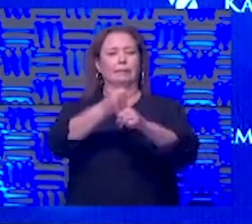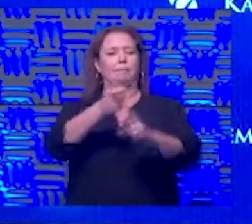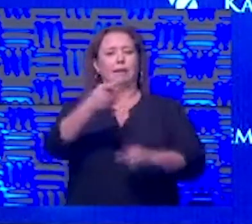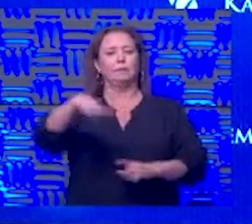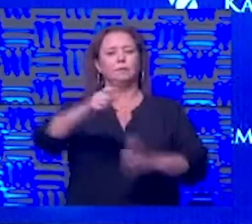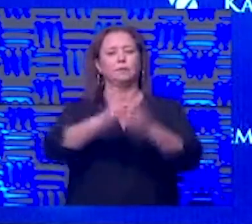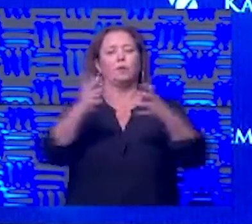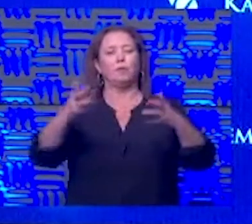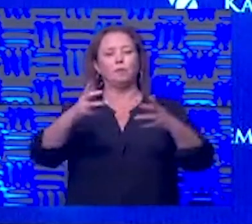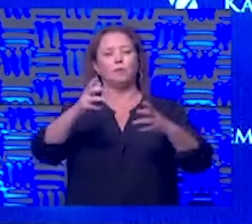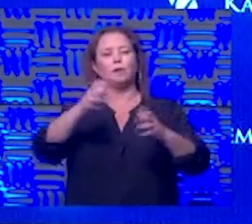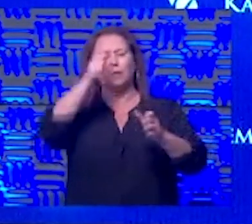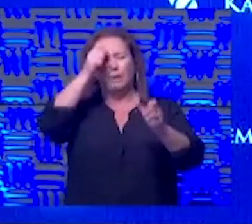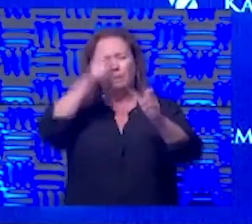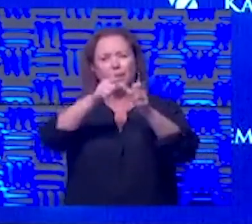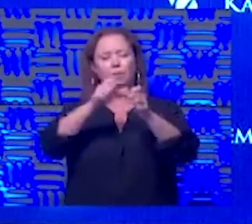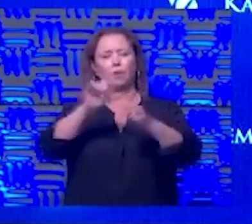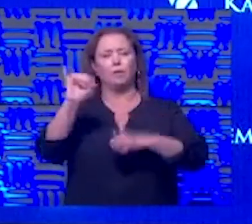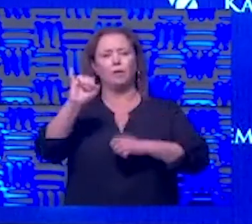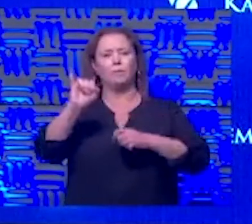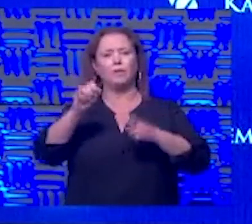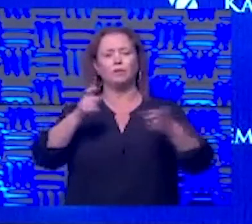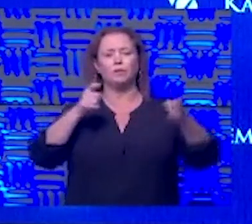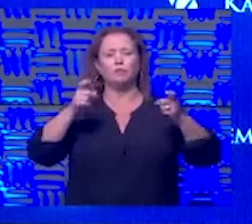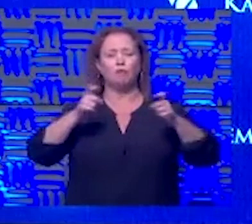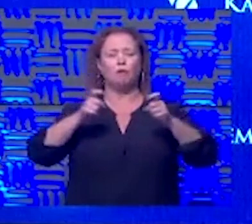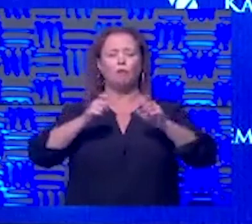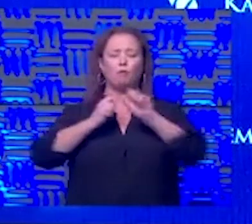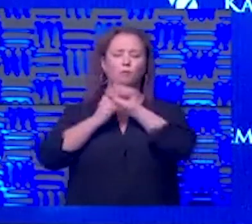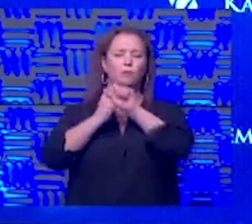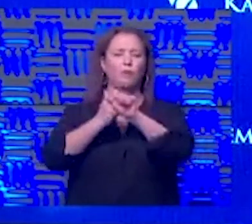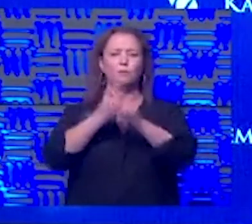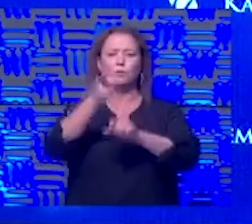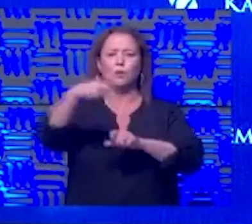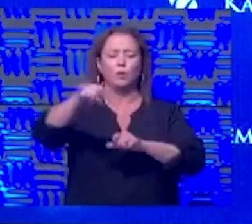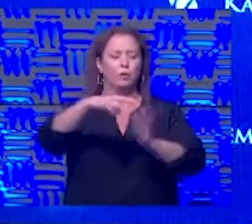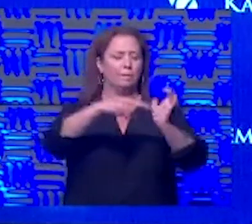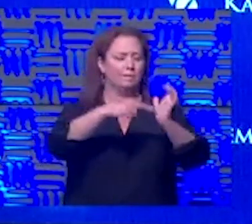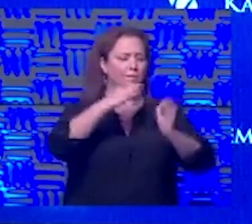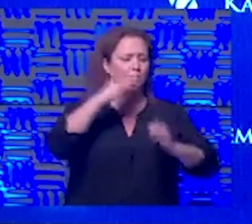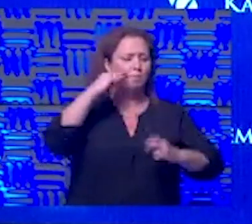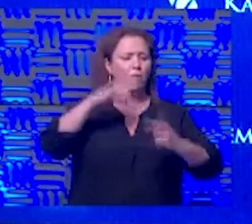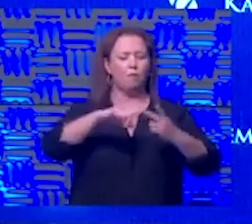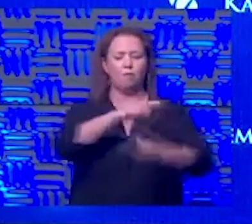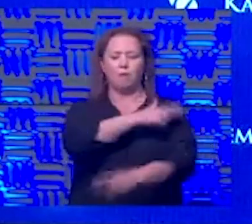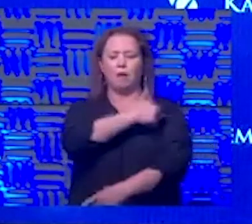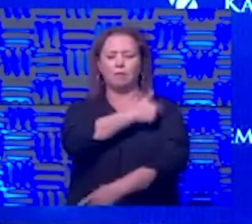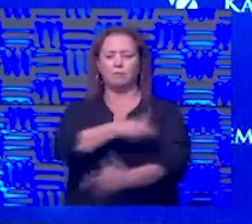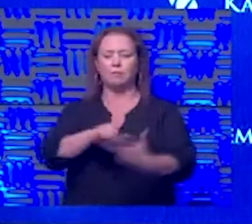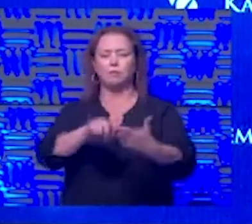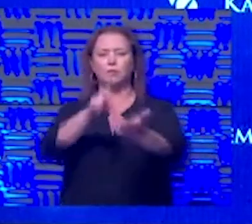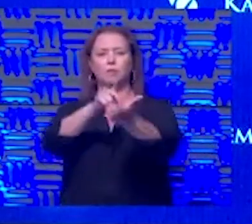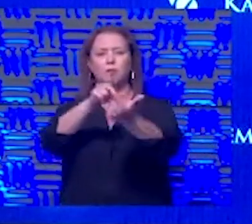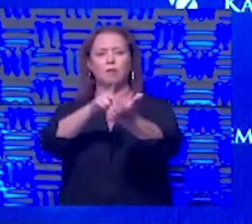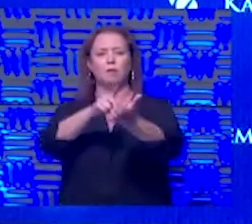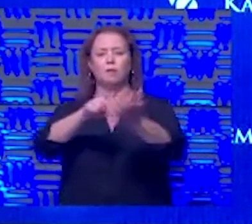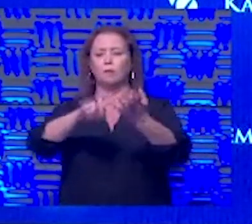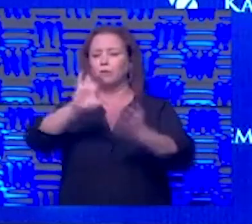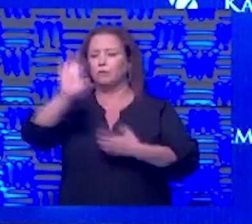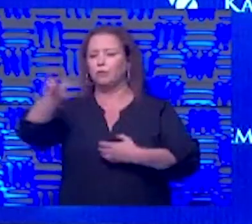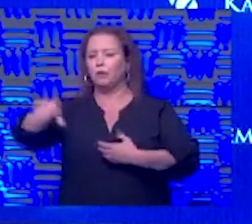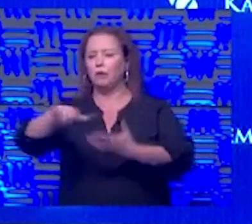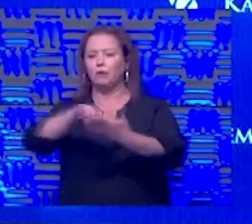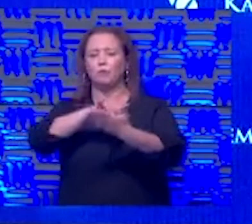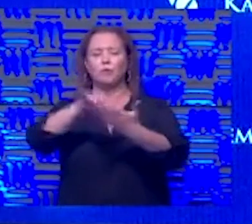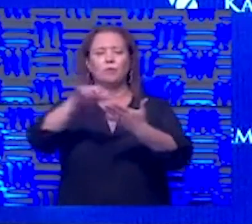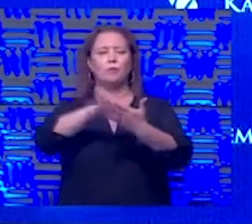Remember that the pillars of infection control travel with you no matter where you go, whether it's to a nursing home, to the hospital, to your primary care provider, to Chicago, New York, Kansas